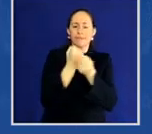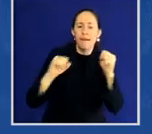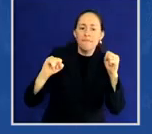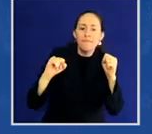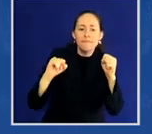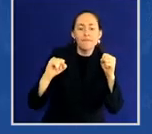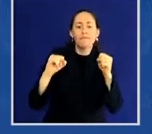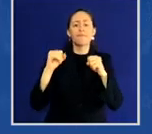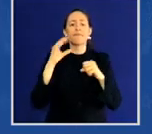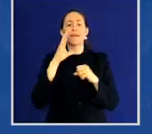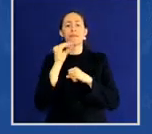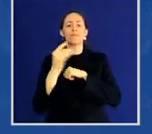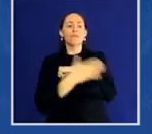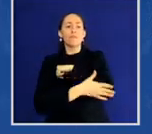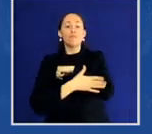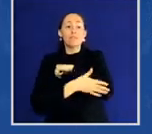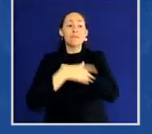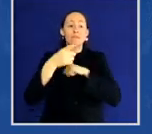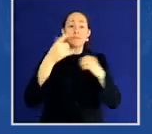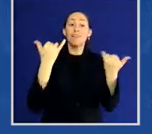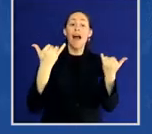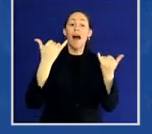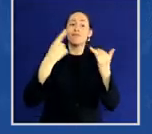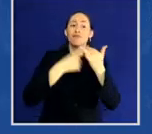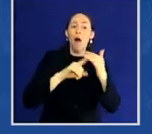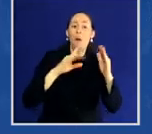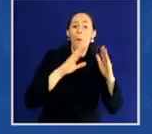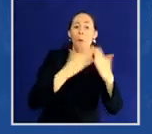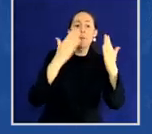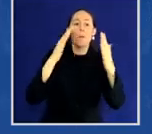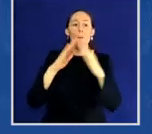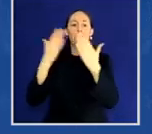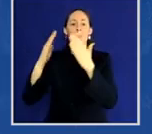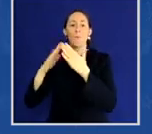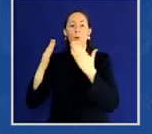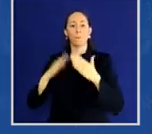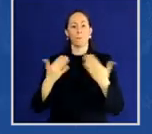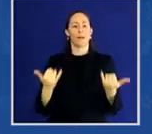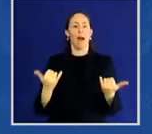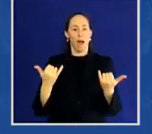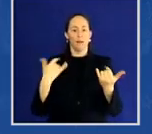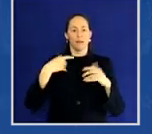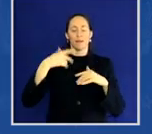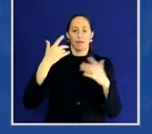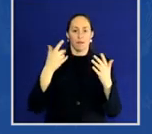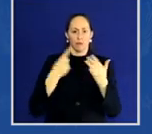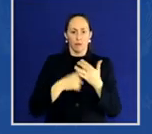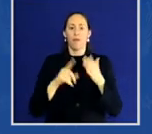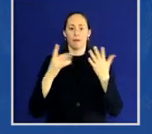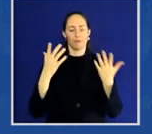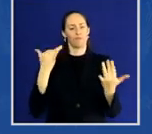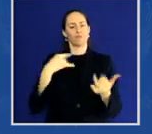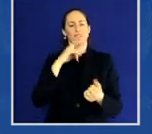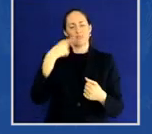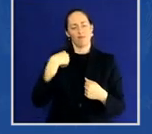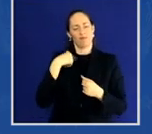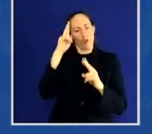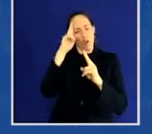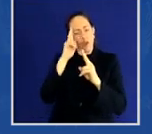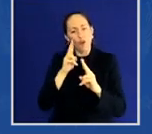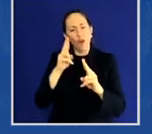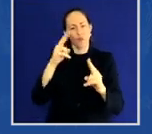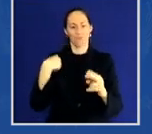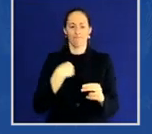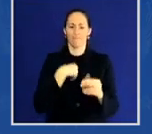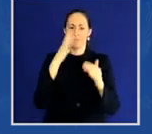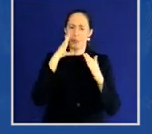pandemic. It's been an honor to lead Amtrak during this critical time. I come from a railroad family like so many other